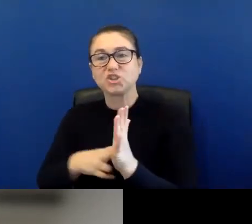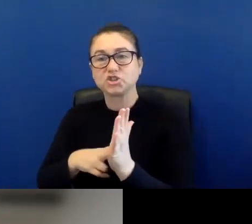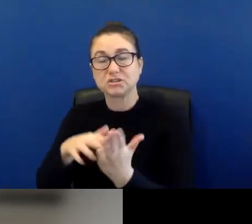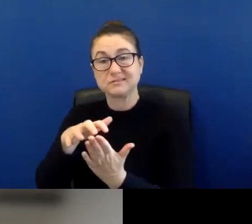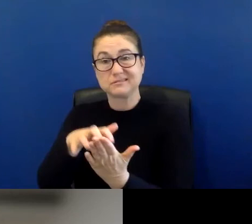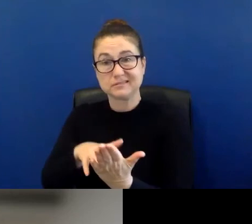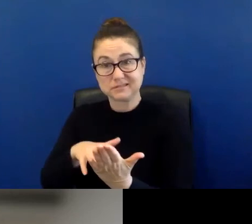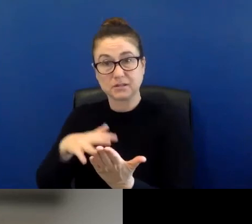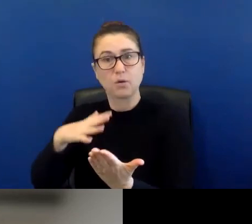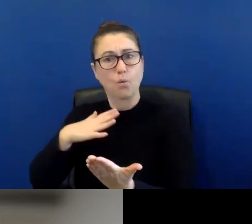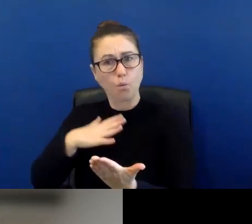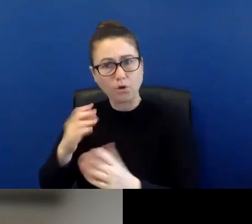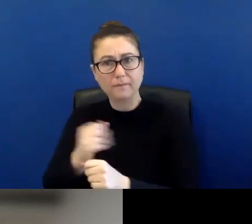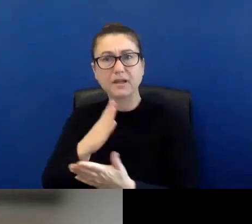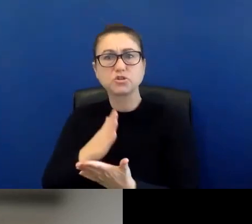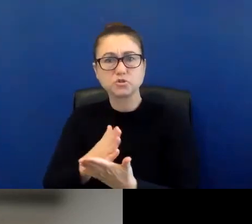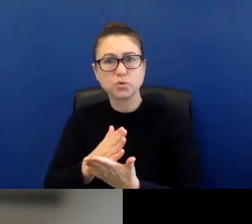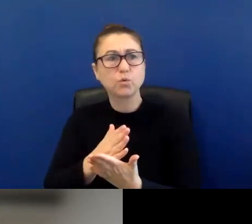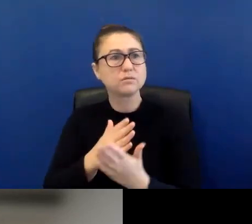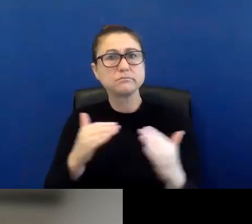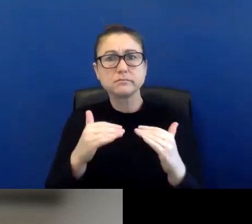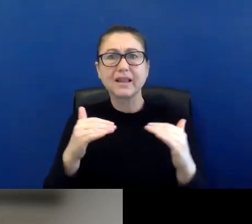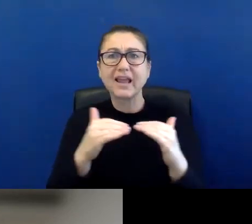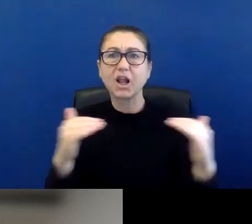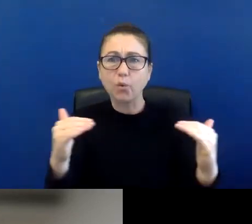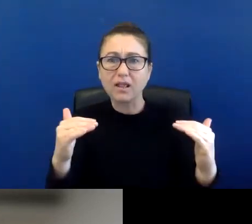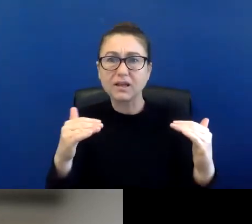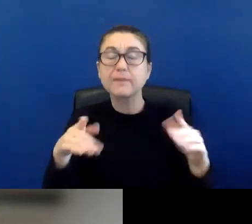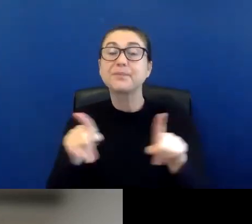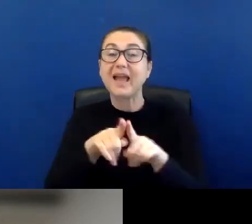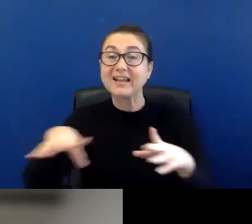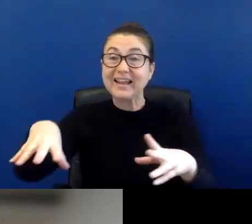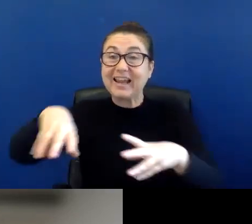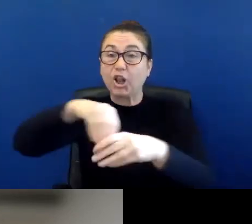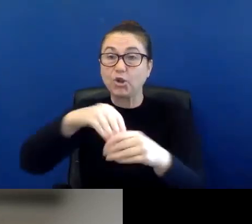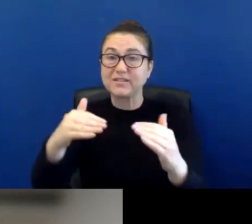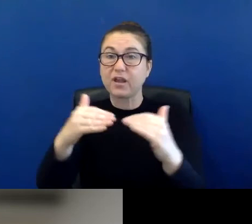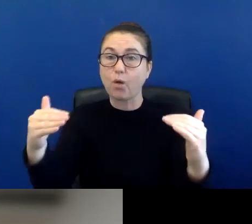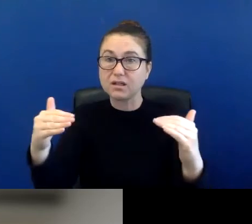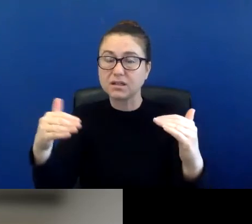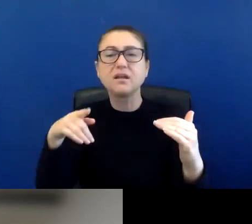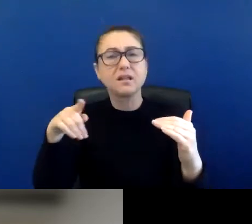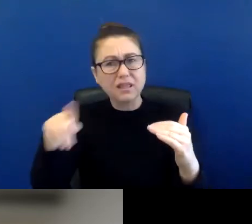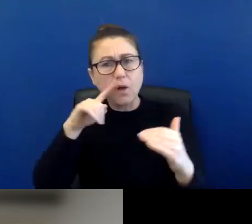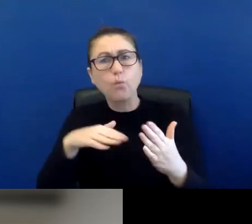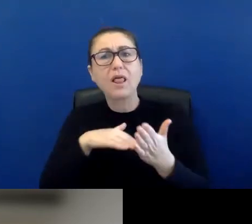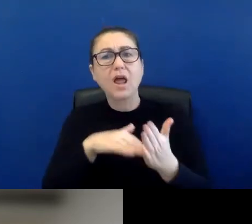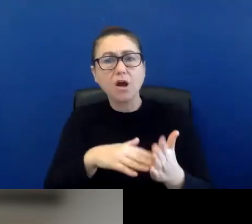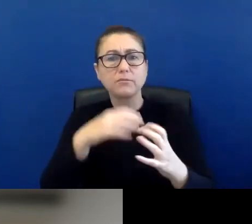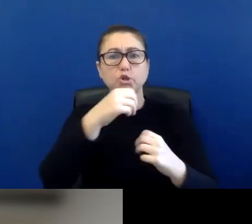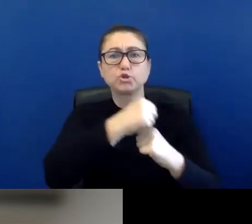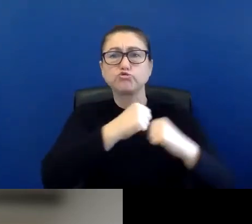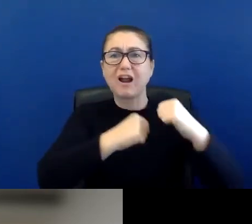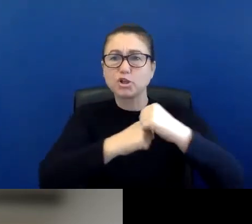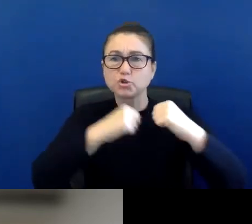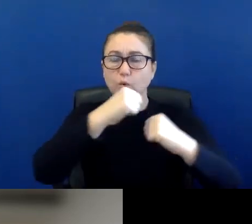of substantive equality called inclusive equality. That seeks to address structural discrimination in addition to direct and